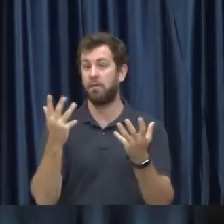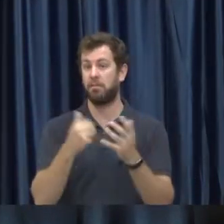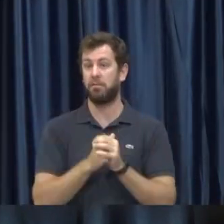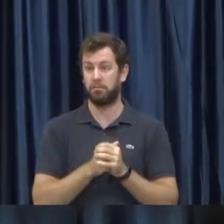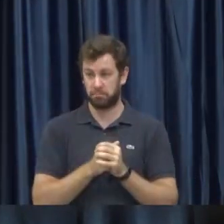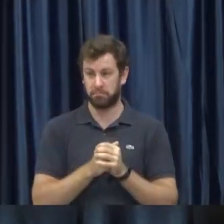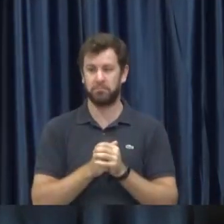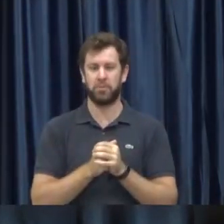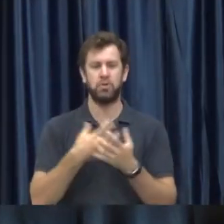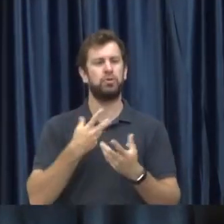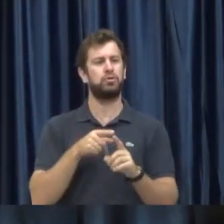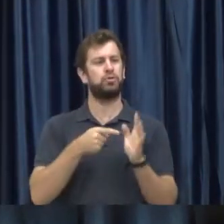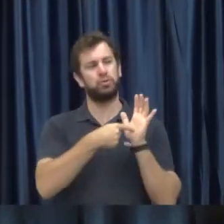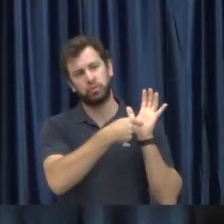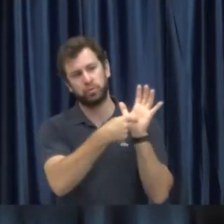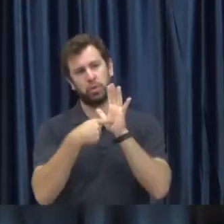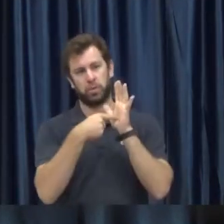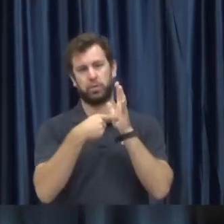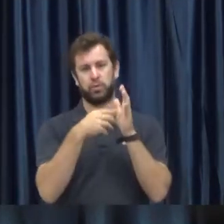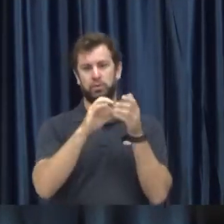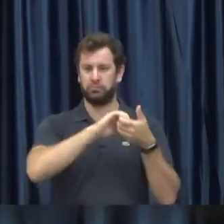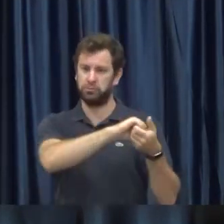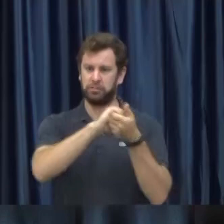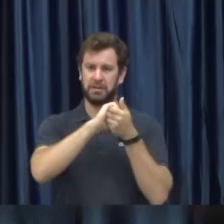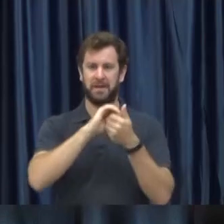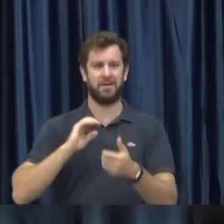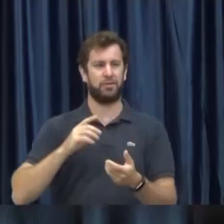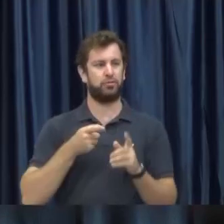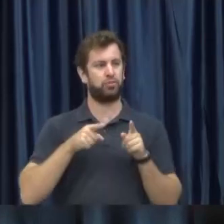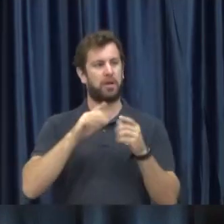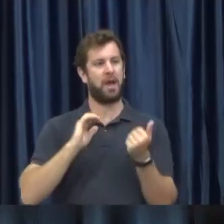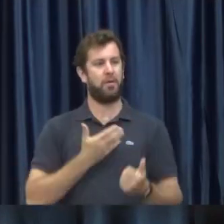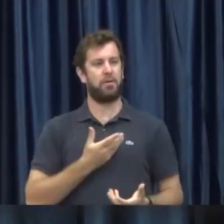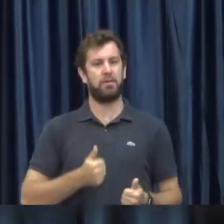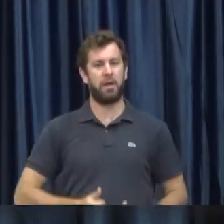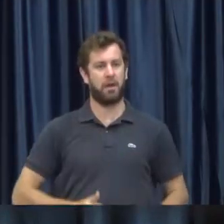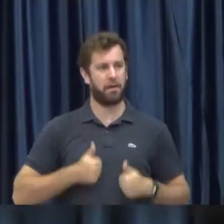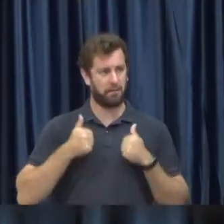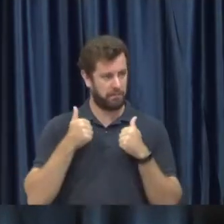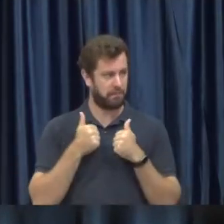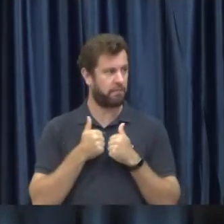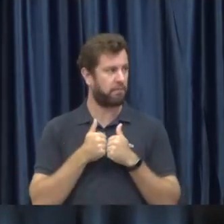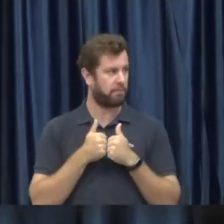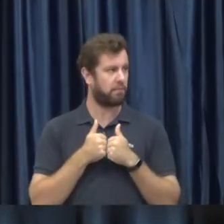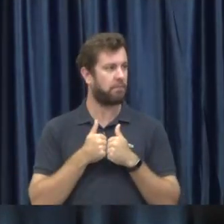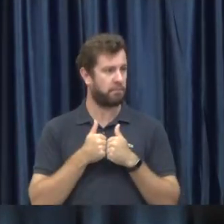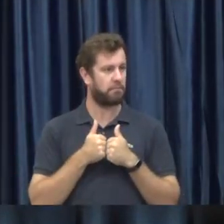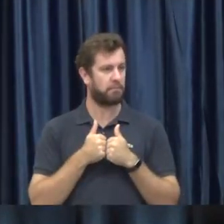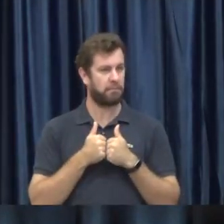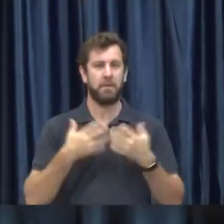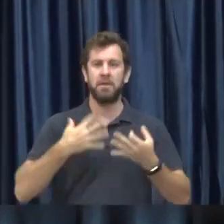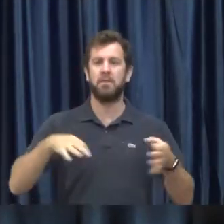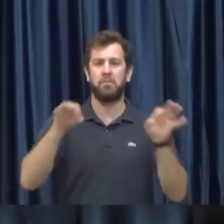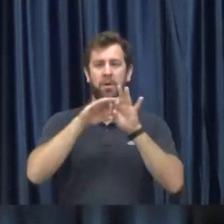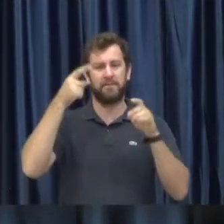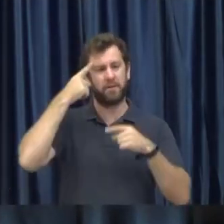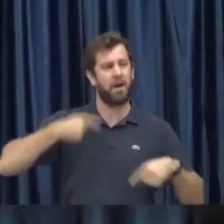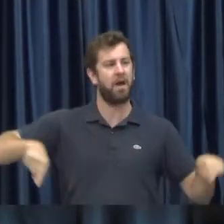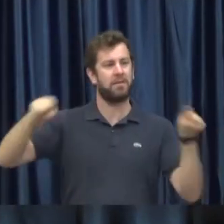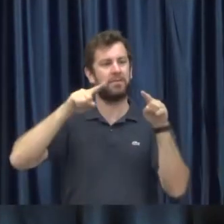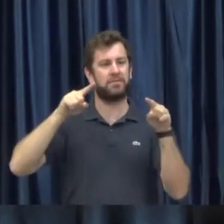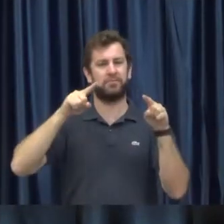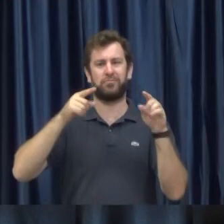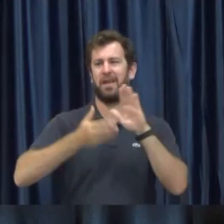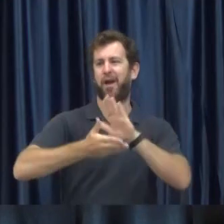express the unity in our lives. And it is so important today, even if we could call it operational unity.